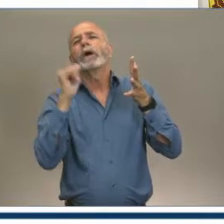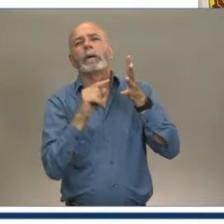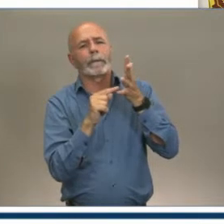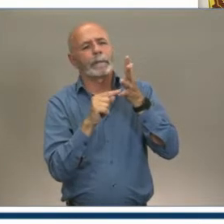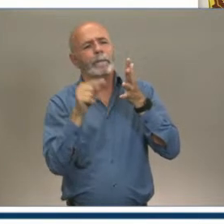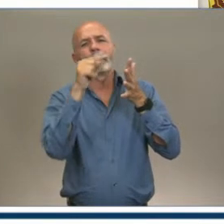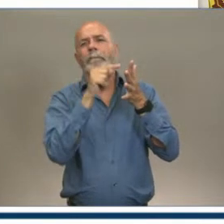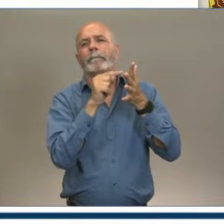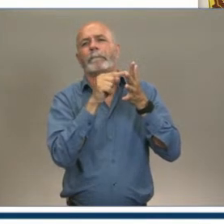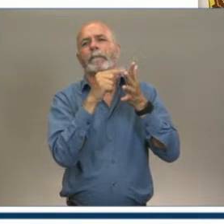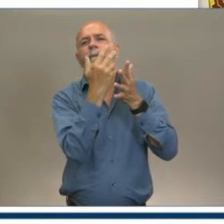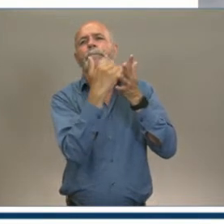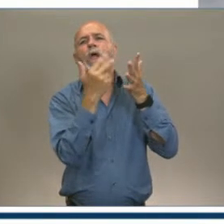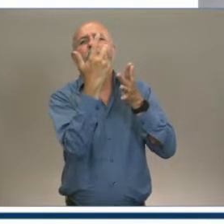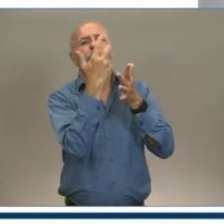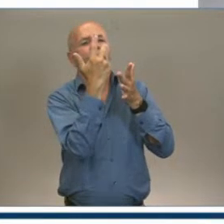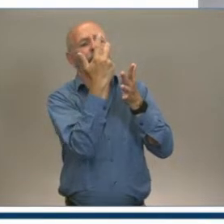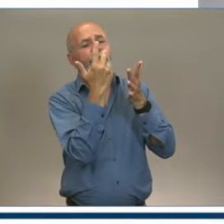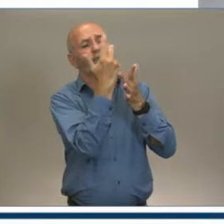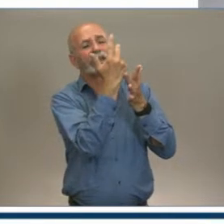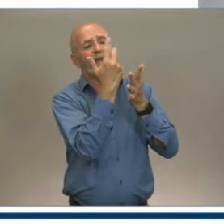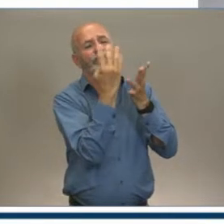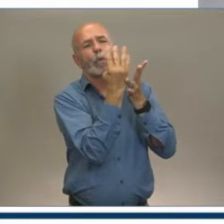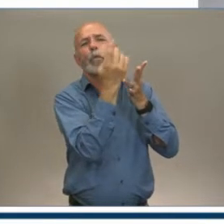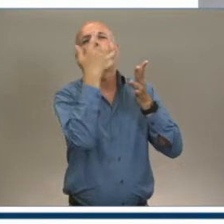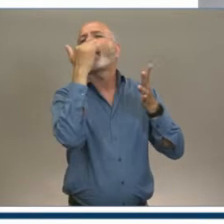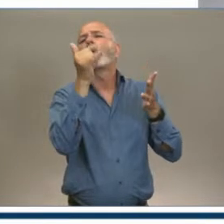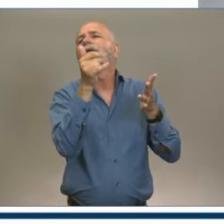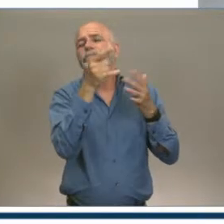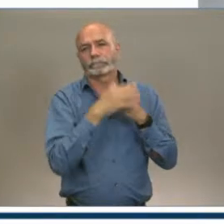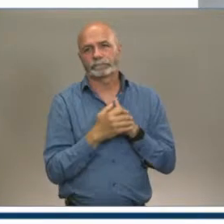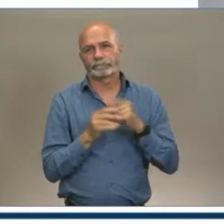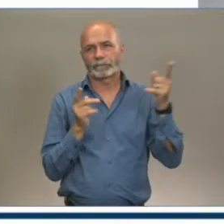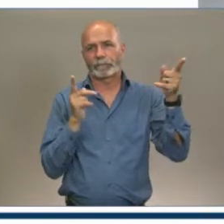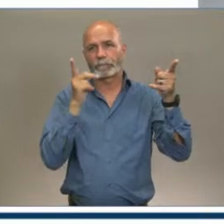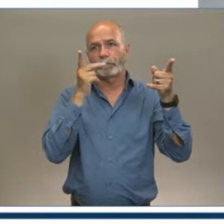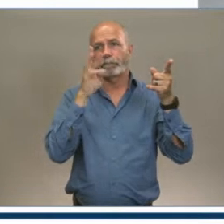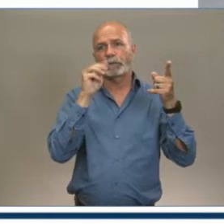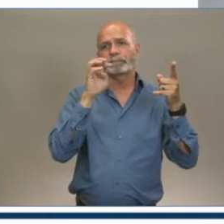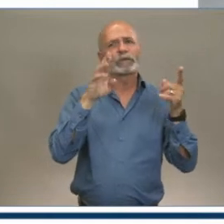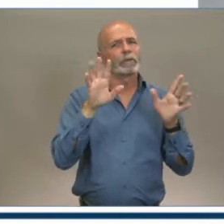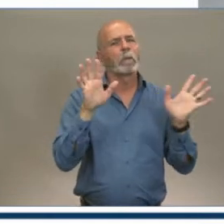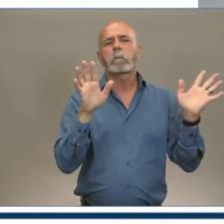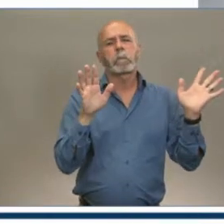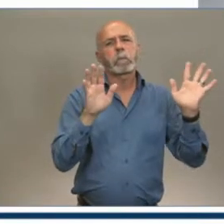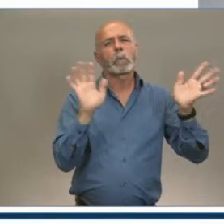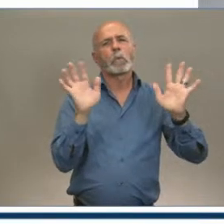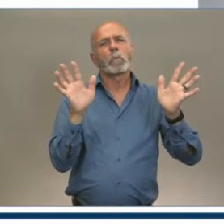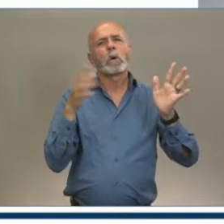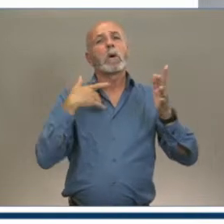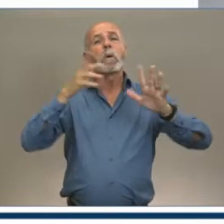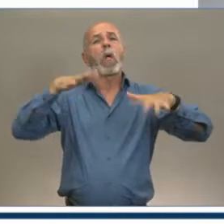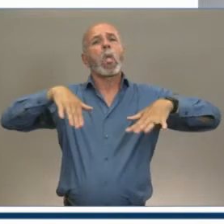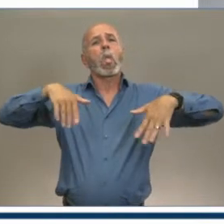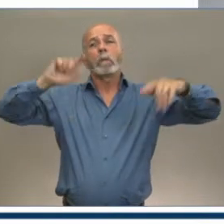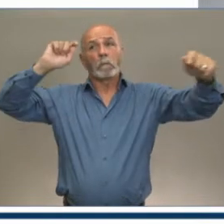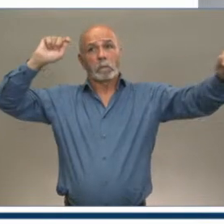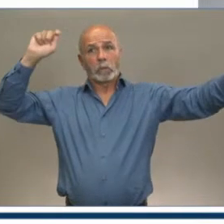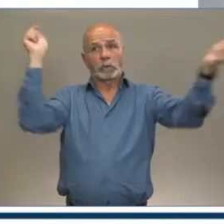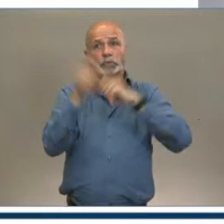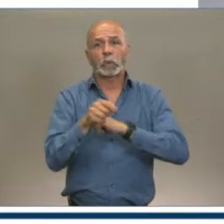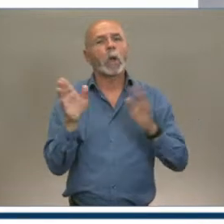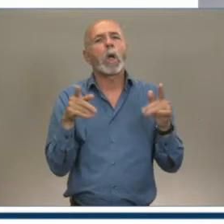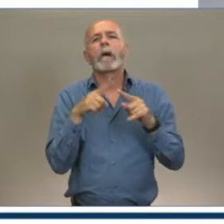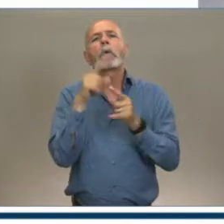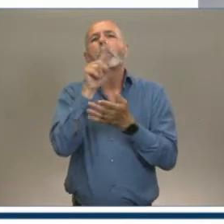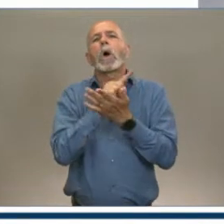Well, I don't think it is a substantial change. We're advancing the Atlantic piece of Phase 3 1 week earlier. That was based